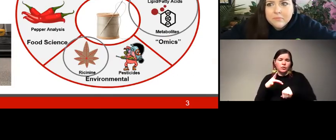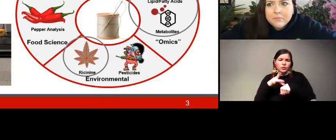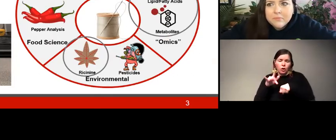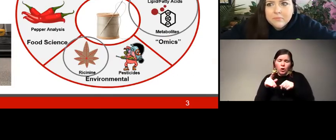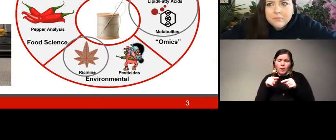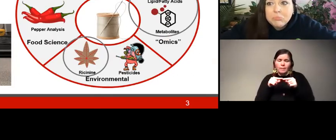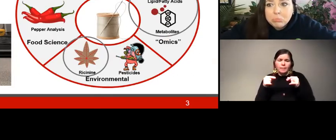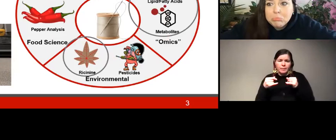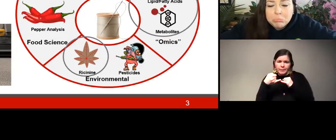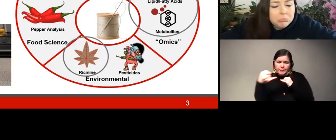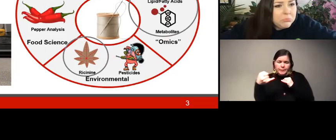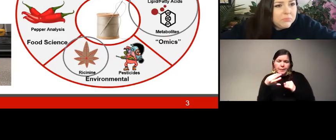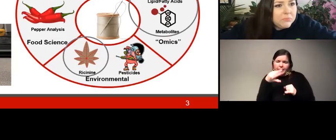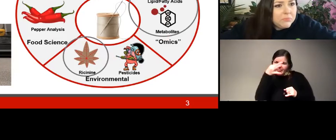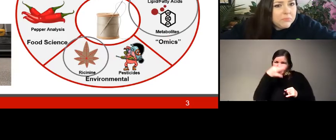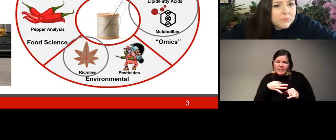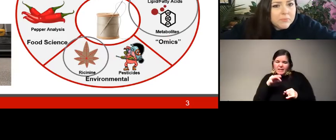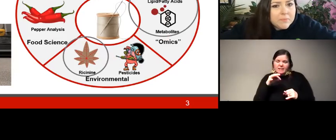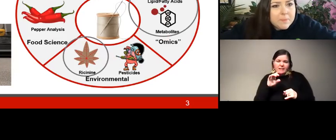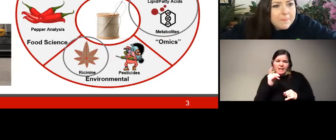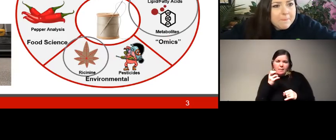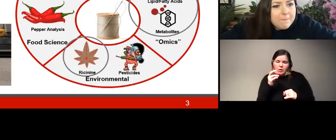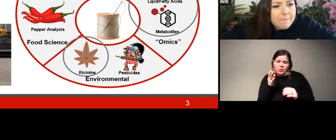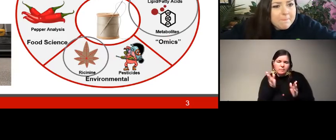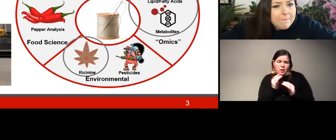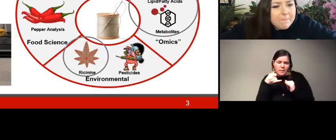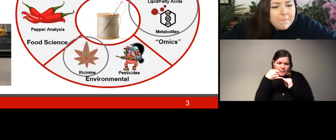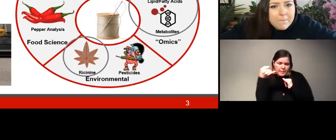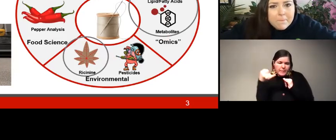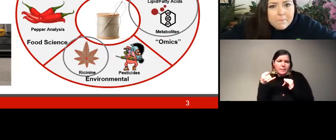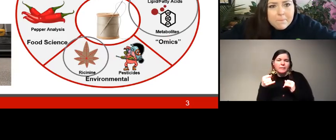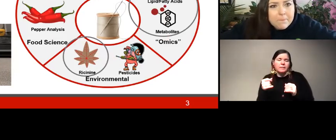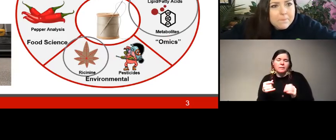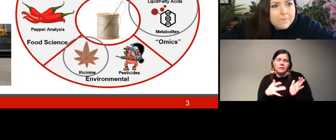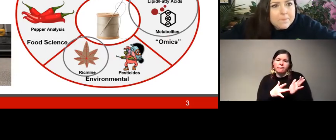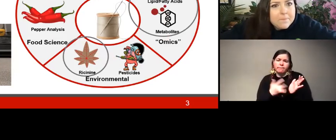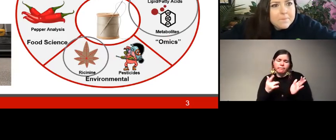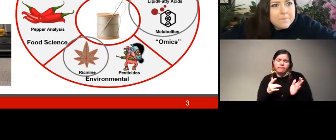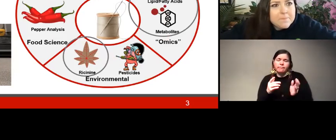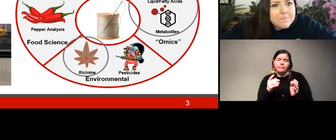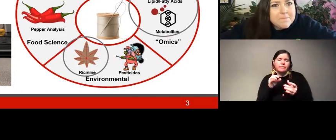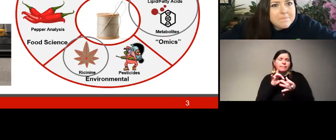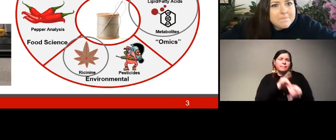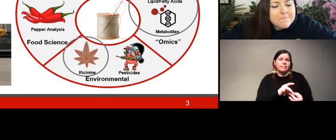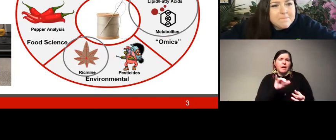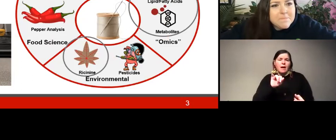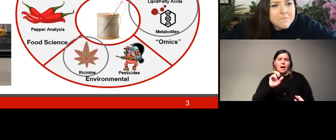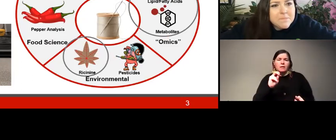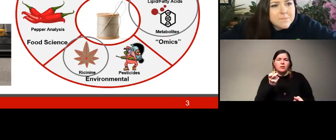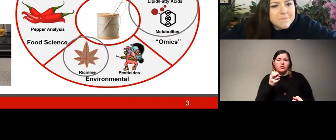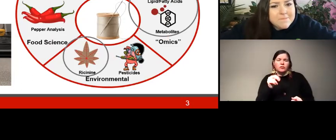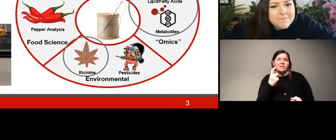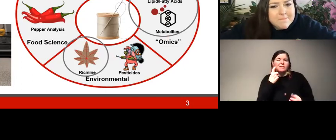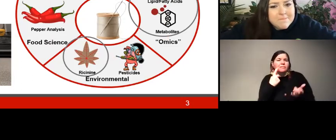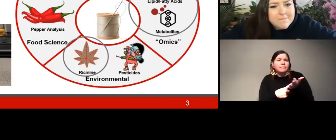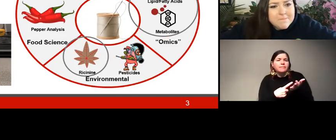really little. So the diameter is really small, so we can take advantage of that to talk about this ionization process that I mentioned before. And it's really